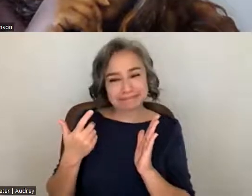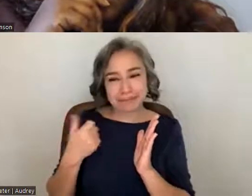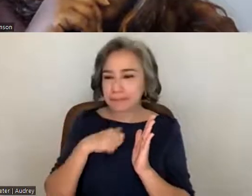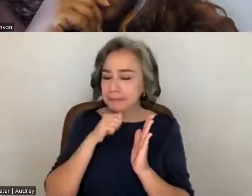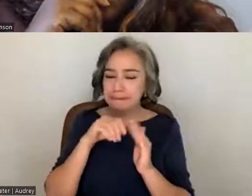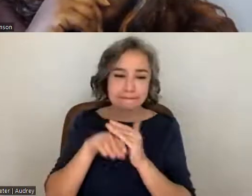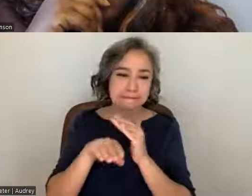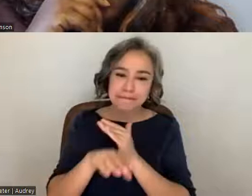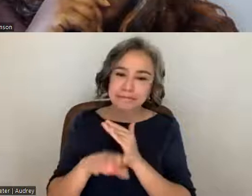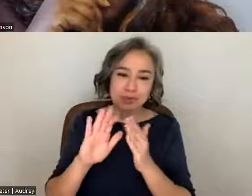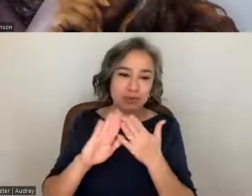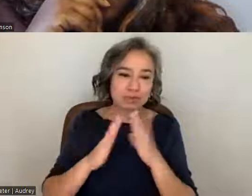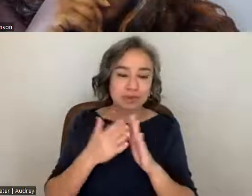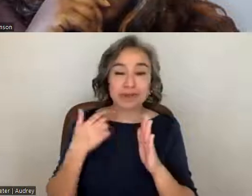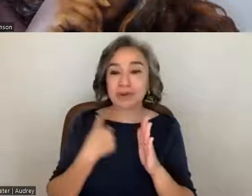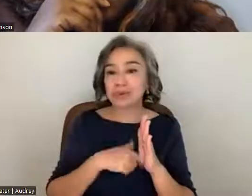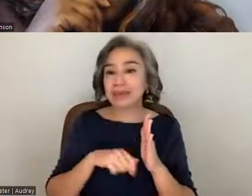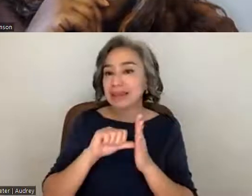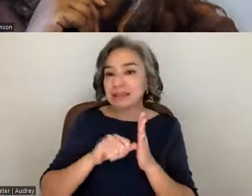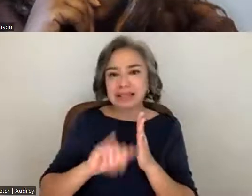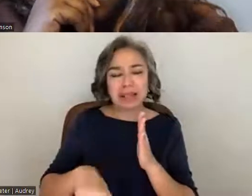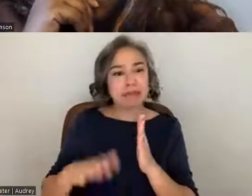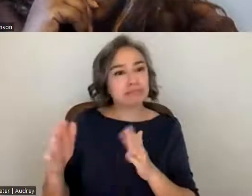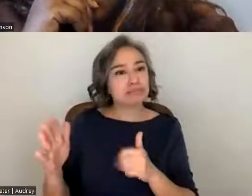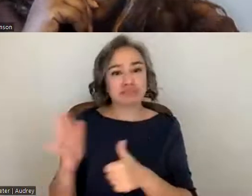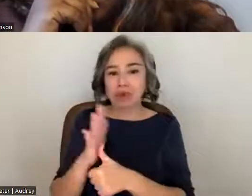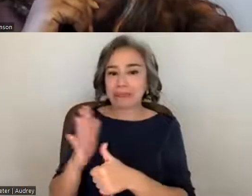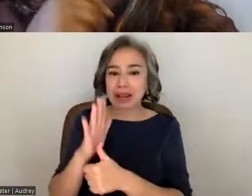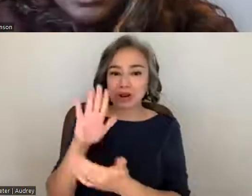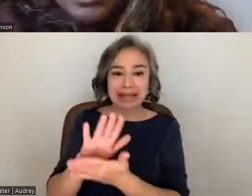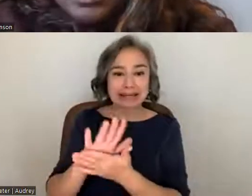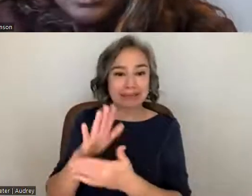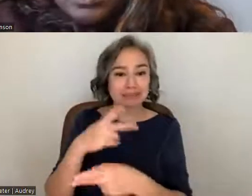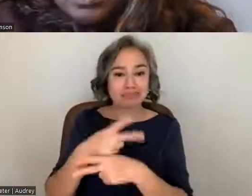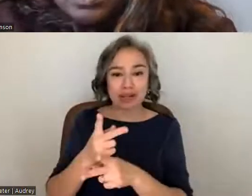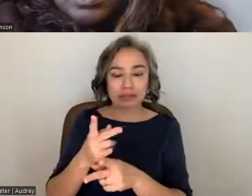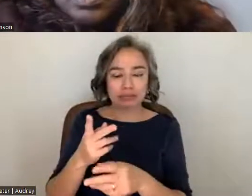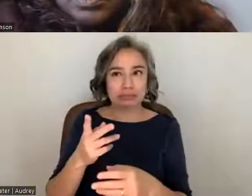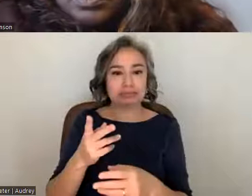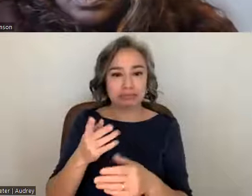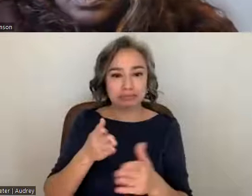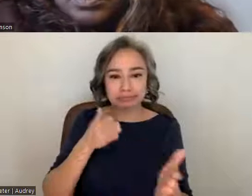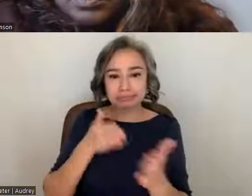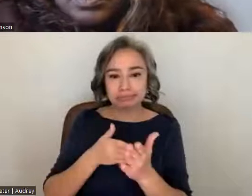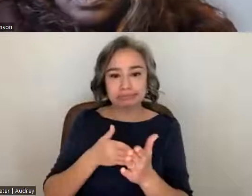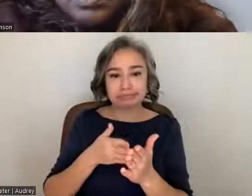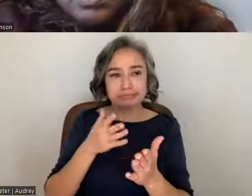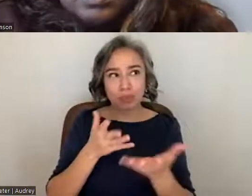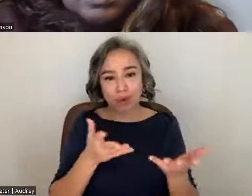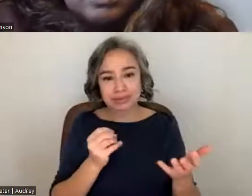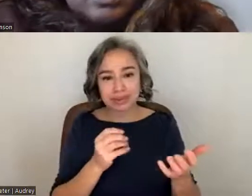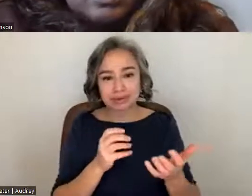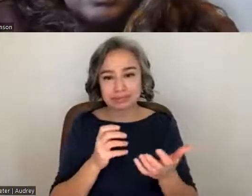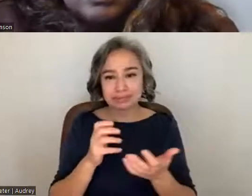and yet we keep emphasizing that as the sort of primary academic product, again, seems to run counter to the mission of institutions that want to service